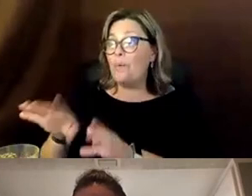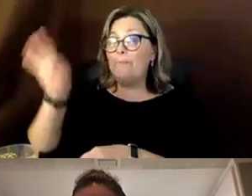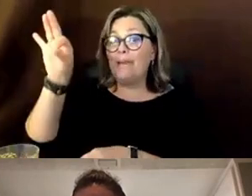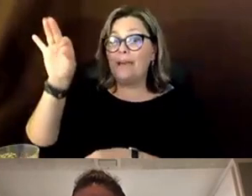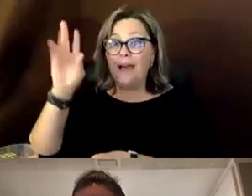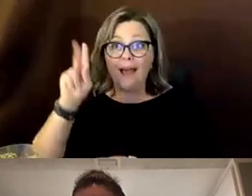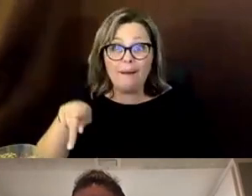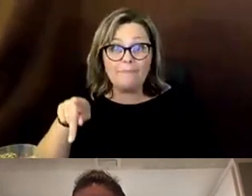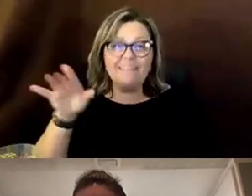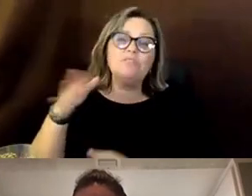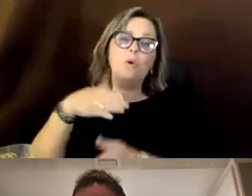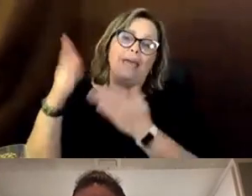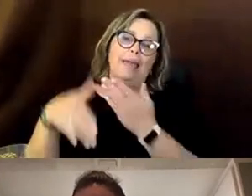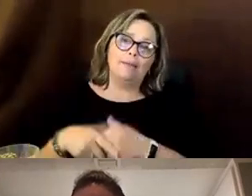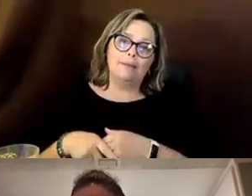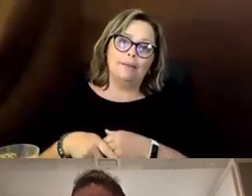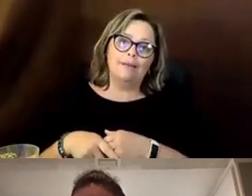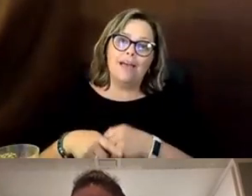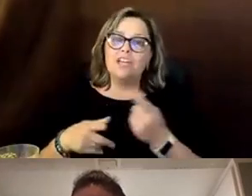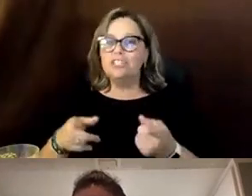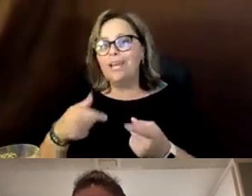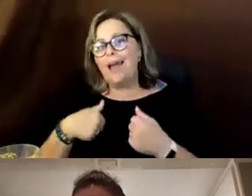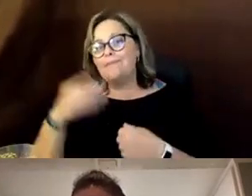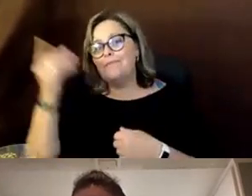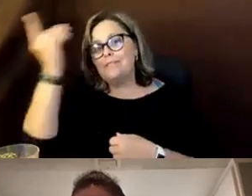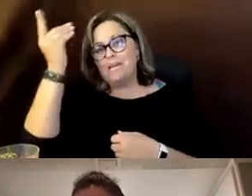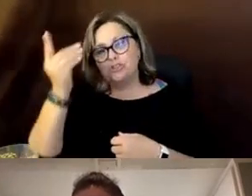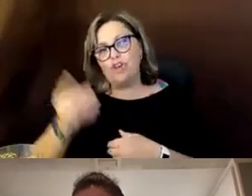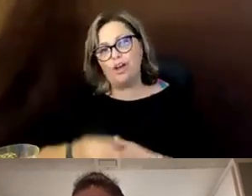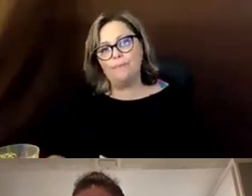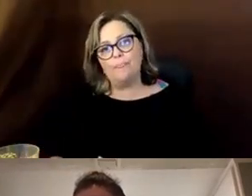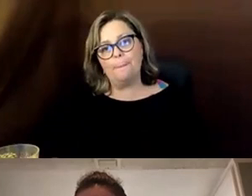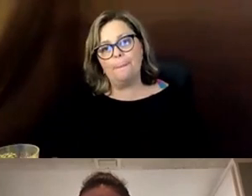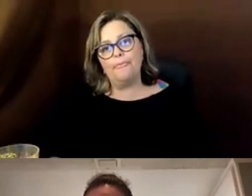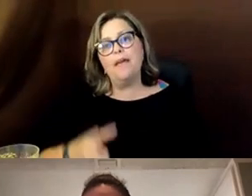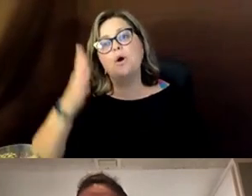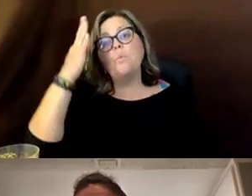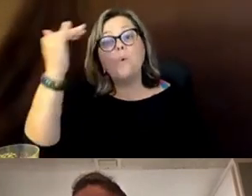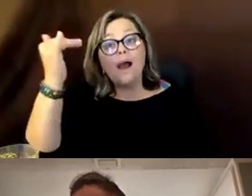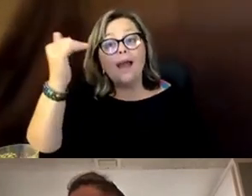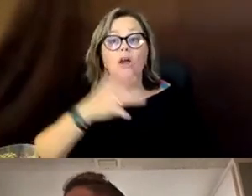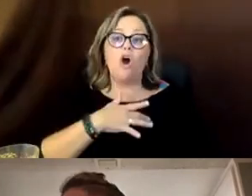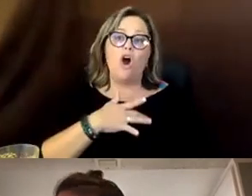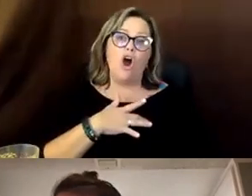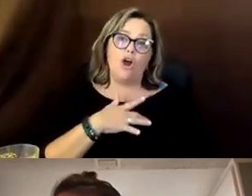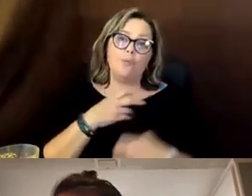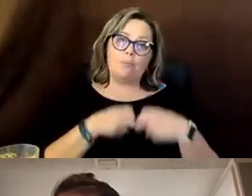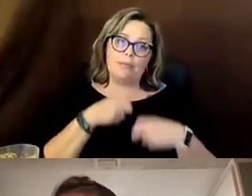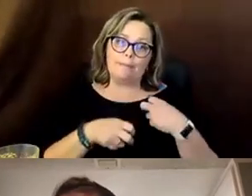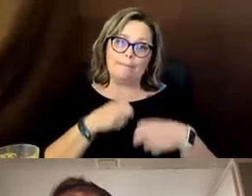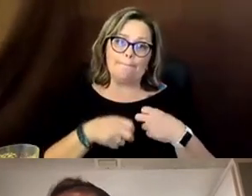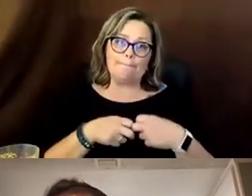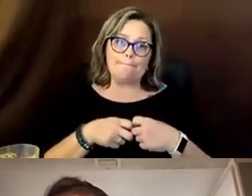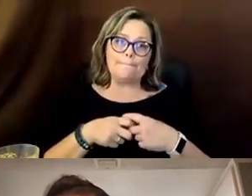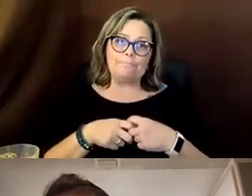from dementia, and caused mostly by her heart condition. Just not getting